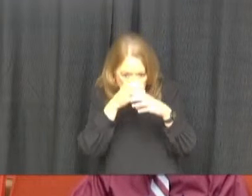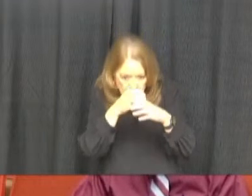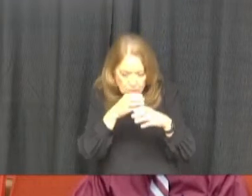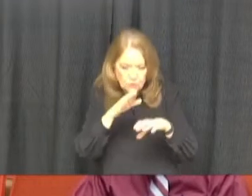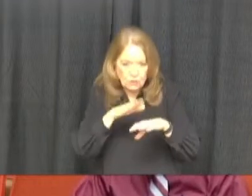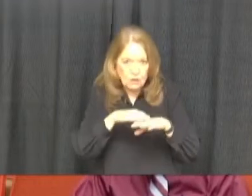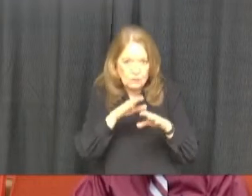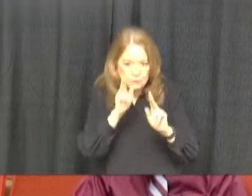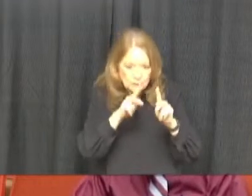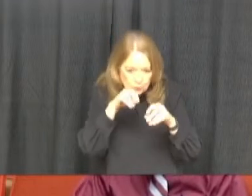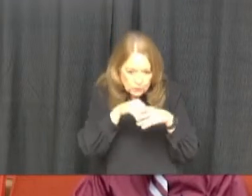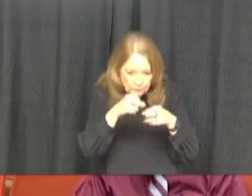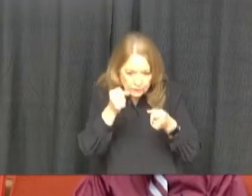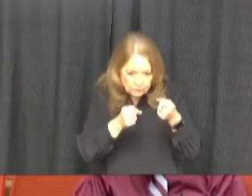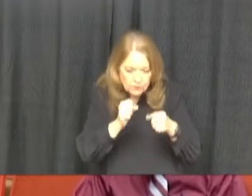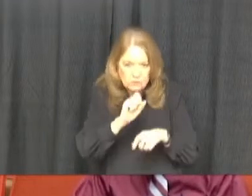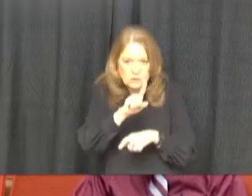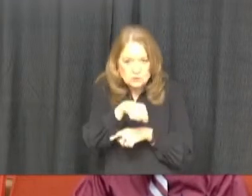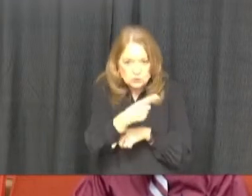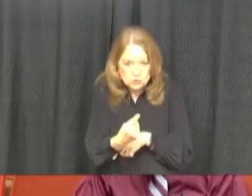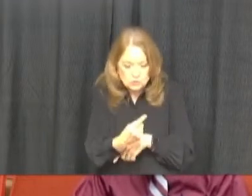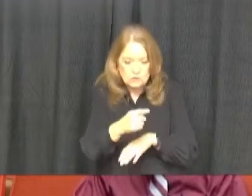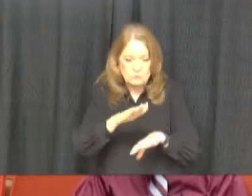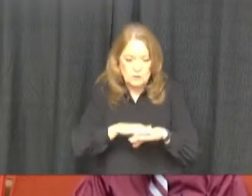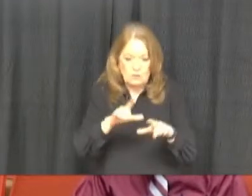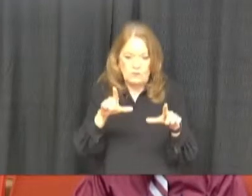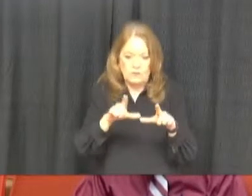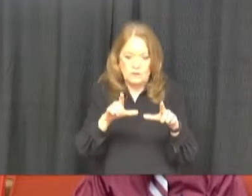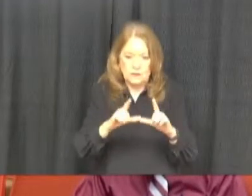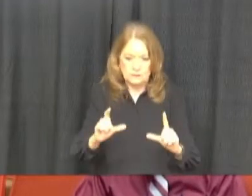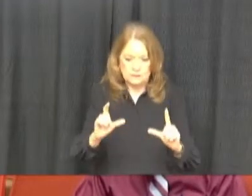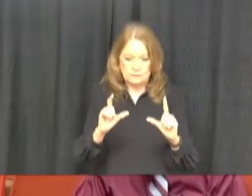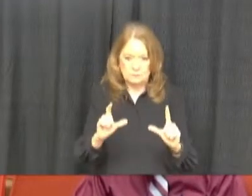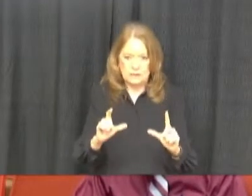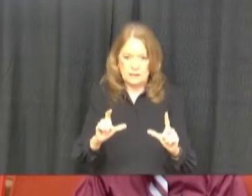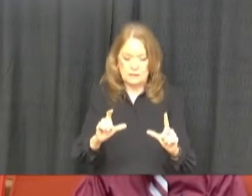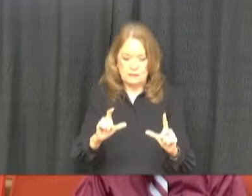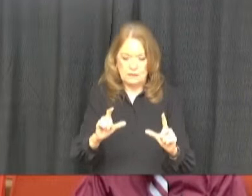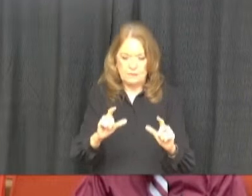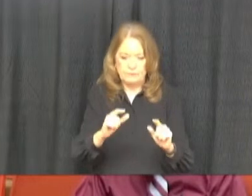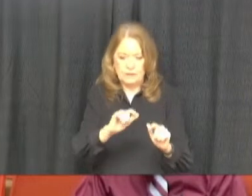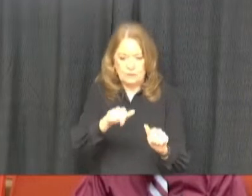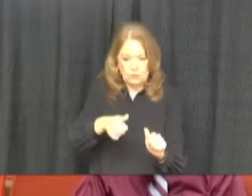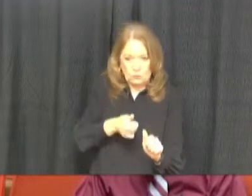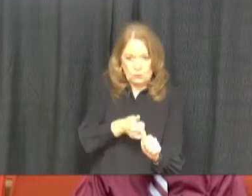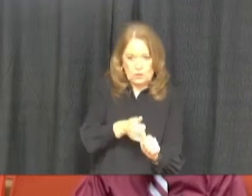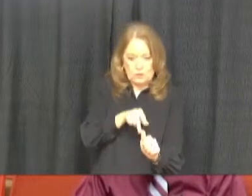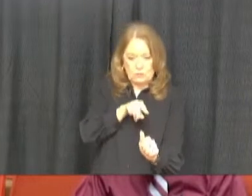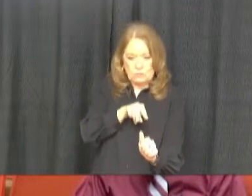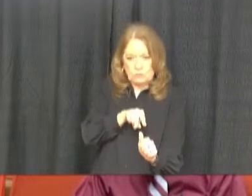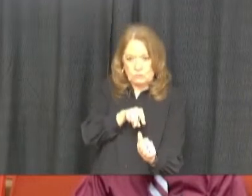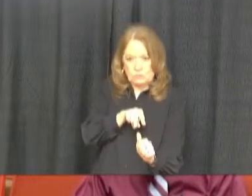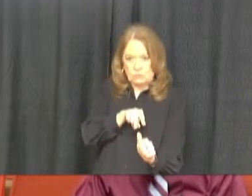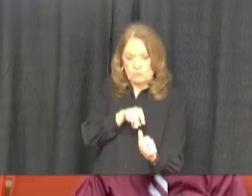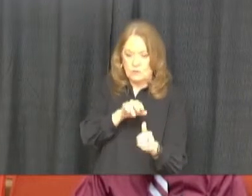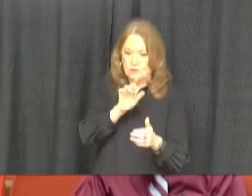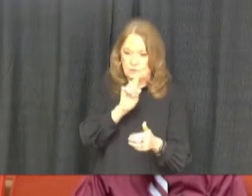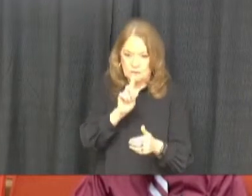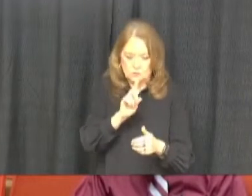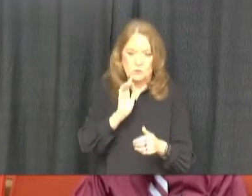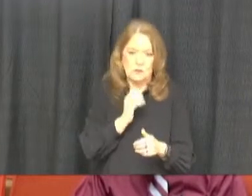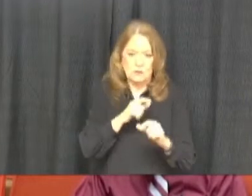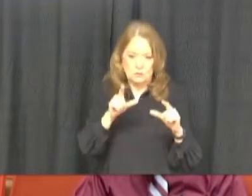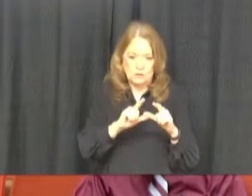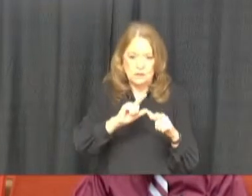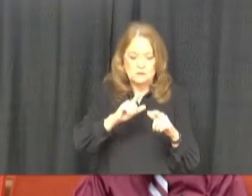is strictly going to be placed and specific to the rear of the vehicle by Tennessee. That's where our license plates are